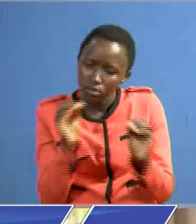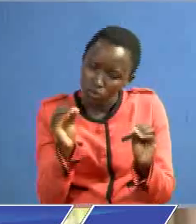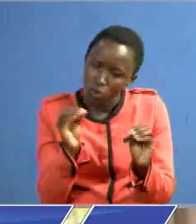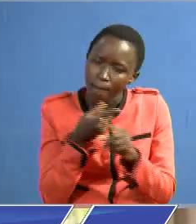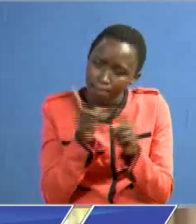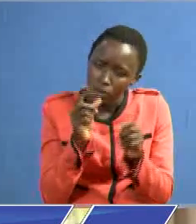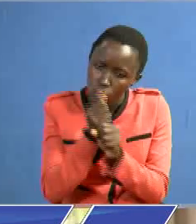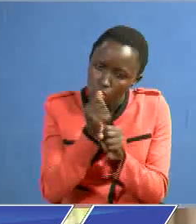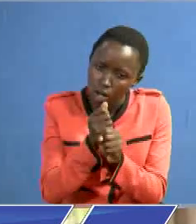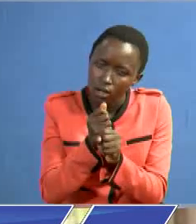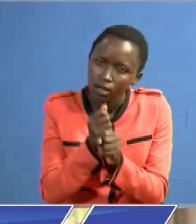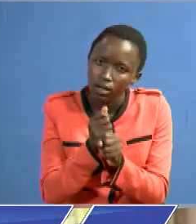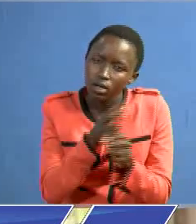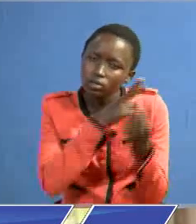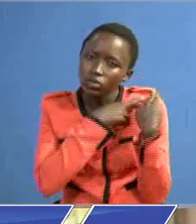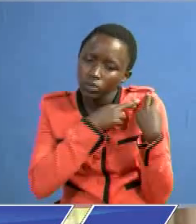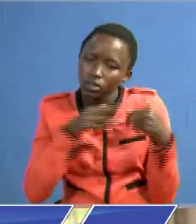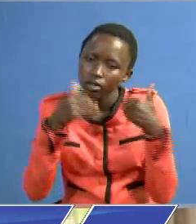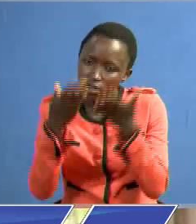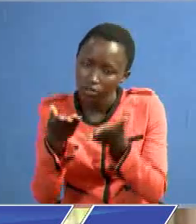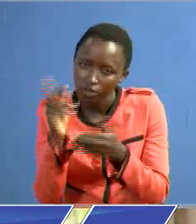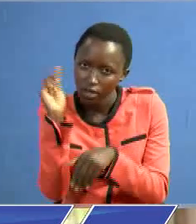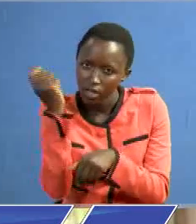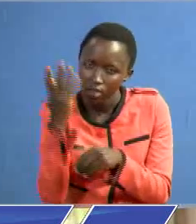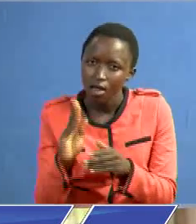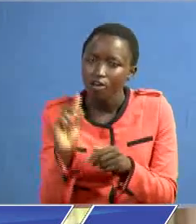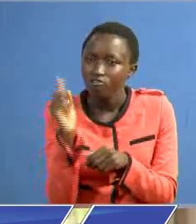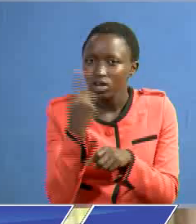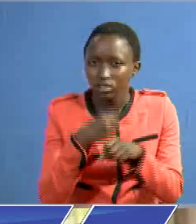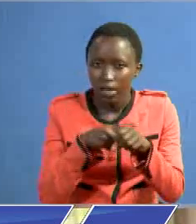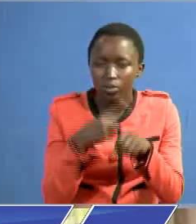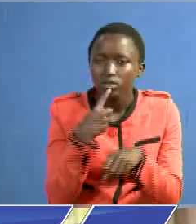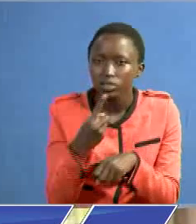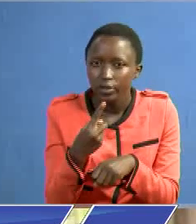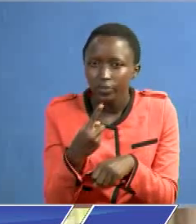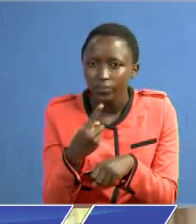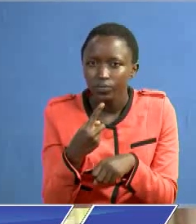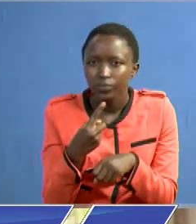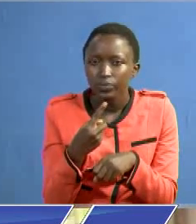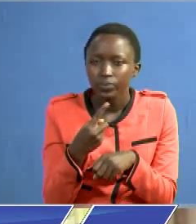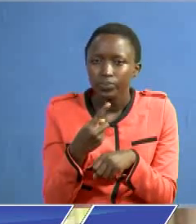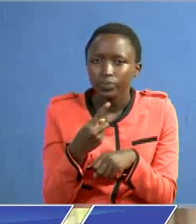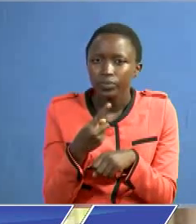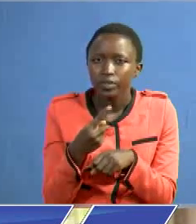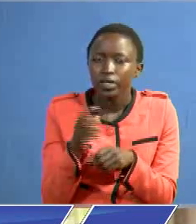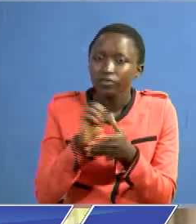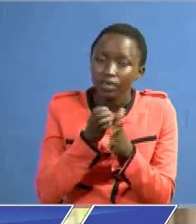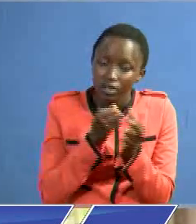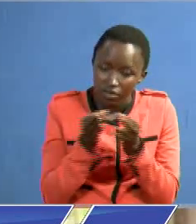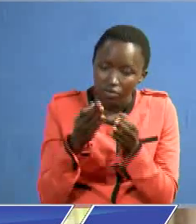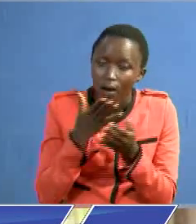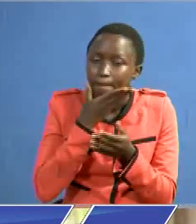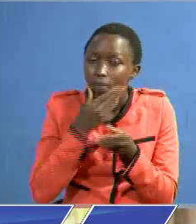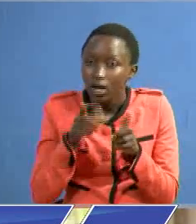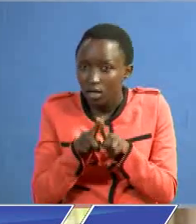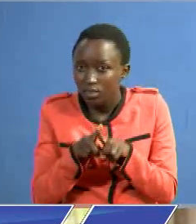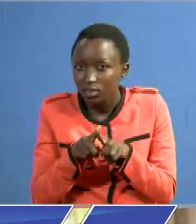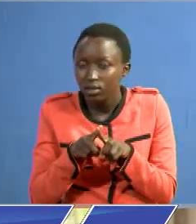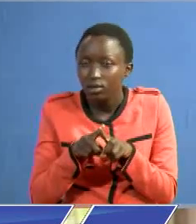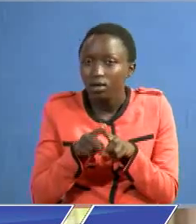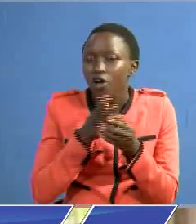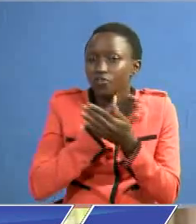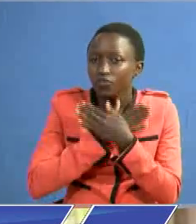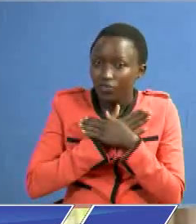cars a little paranoia Kenya and for the first time you said what I've been telling you whereas your brother is your